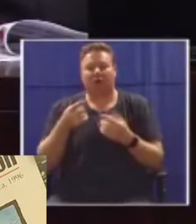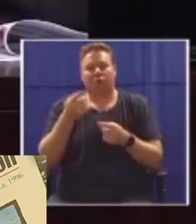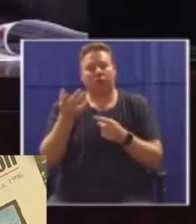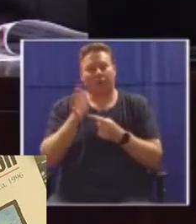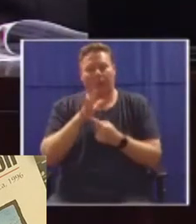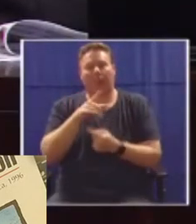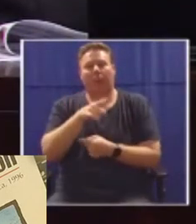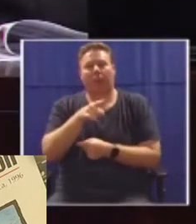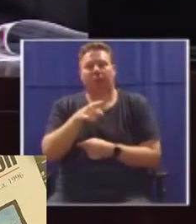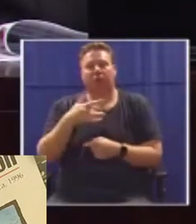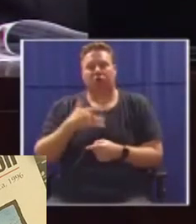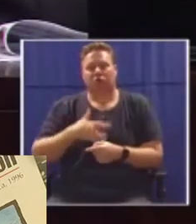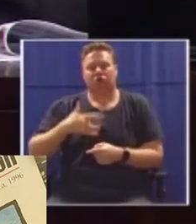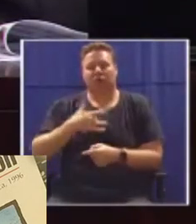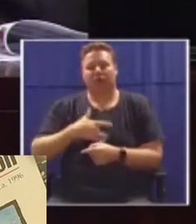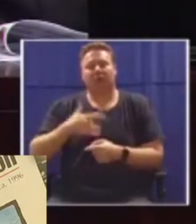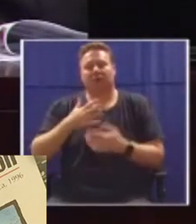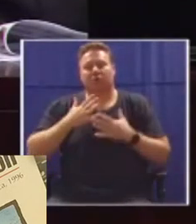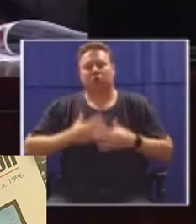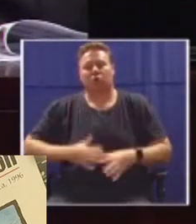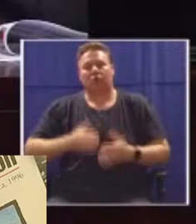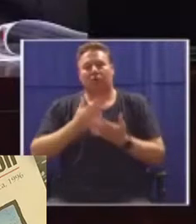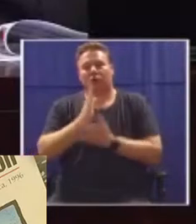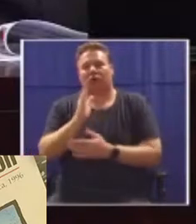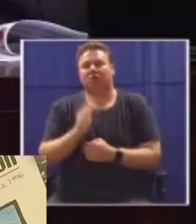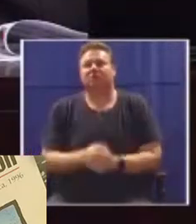articulated that you are the champions of human rights.